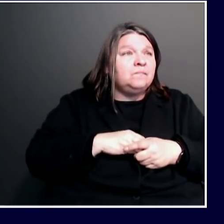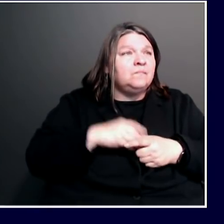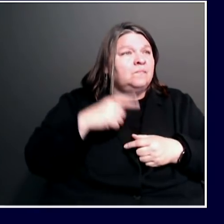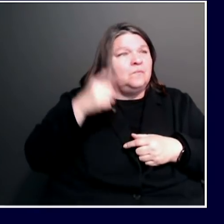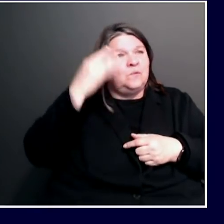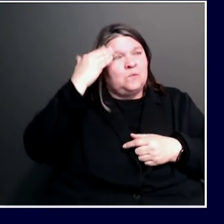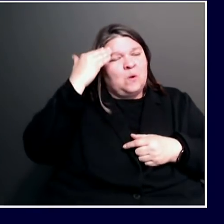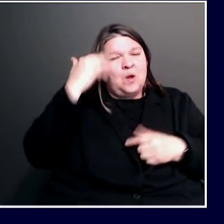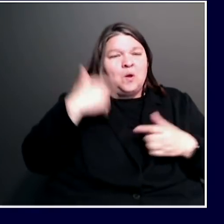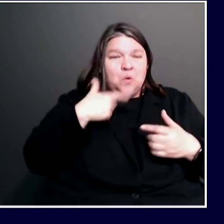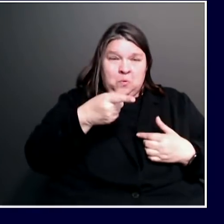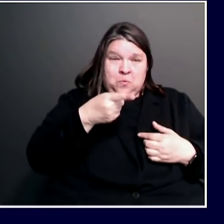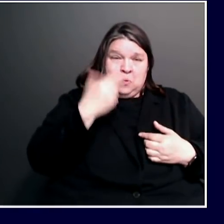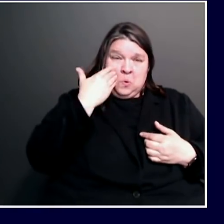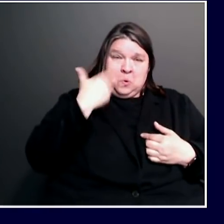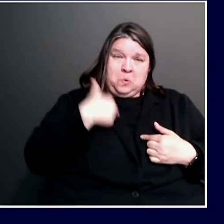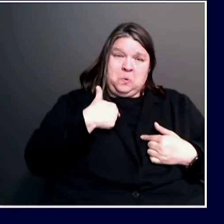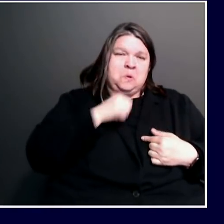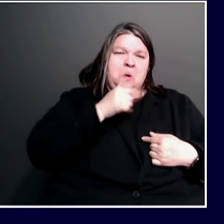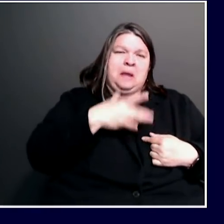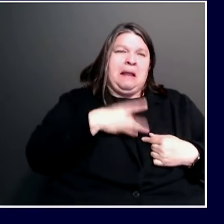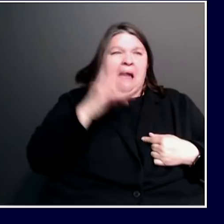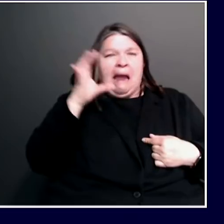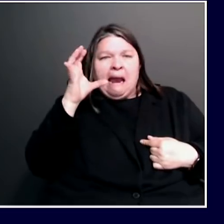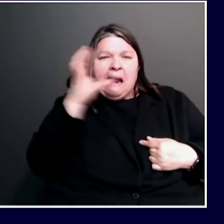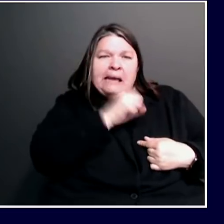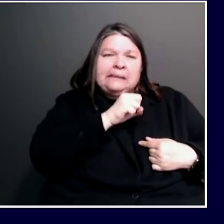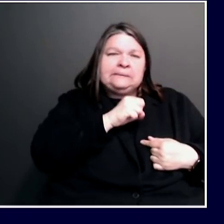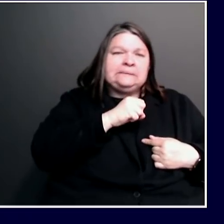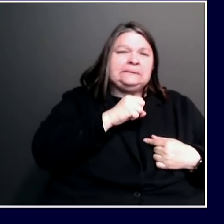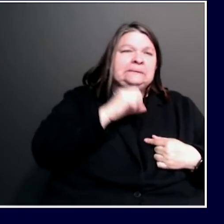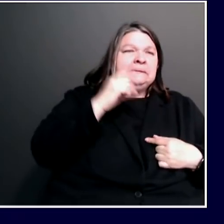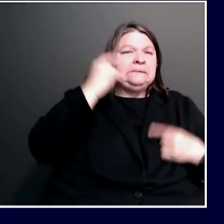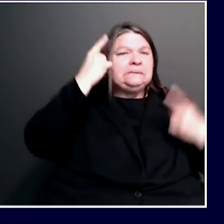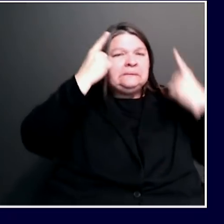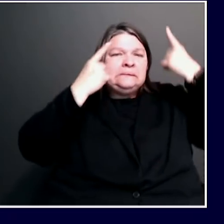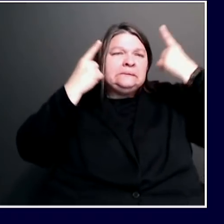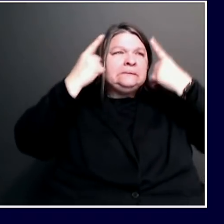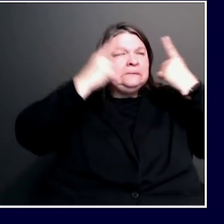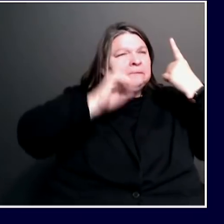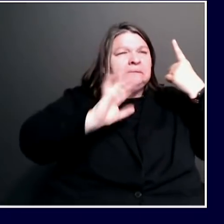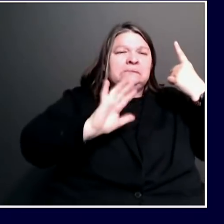a scenario that we've discussed internally. The